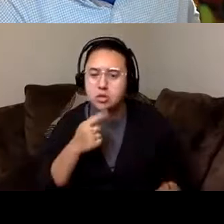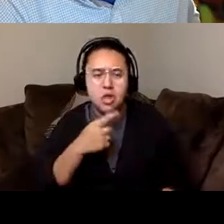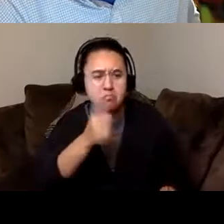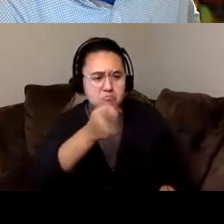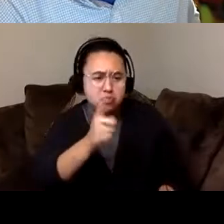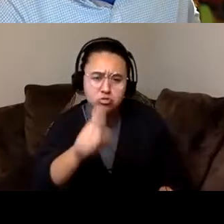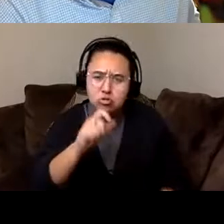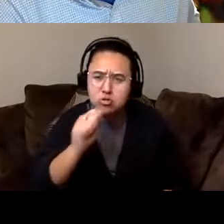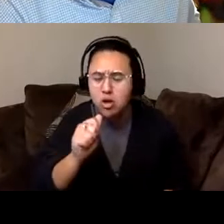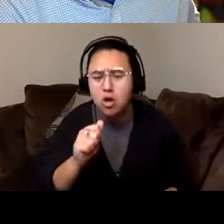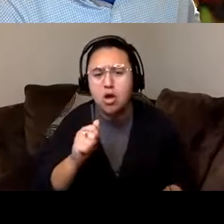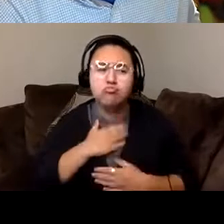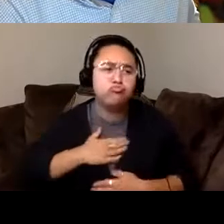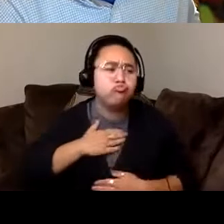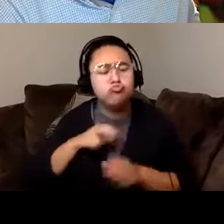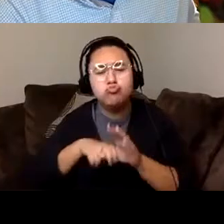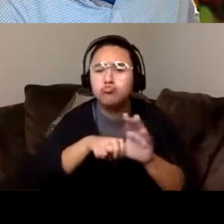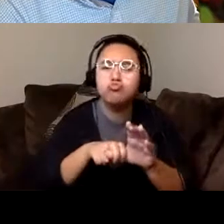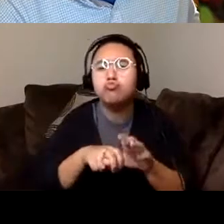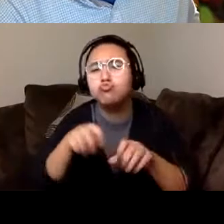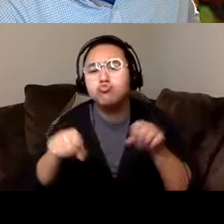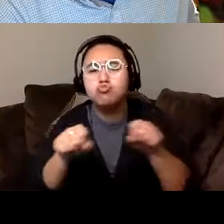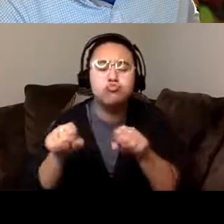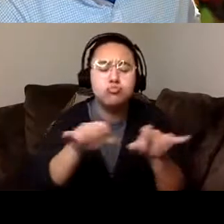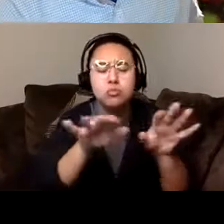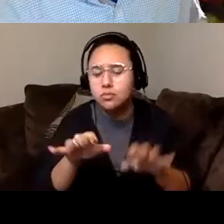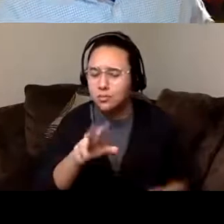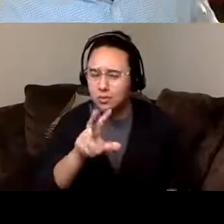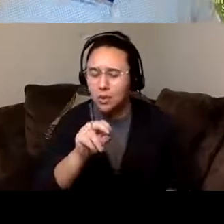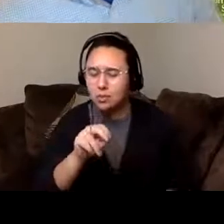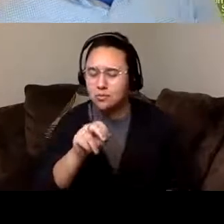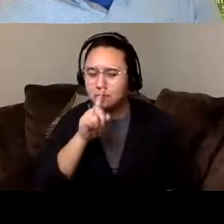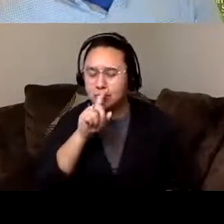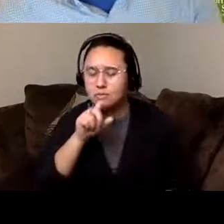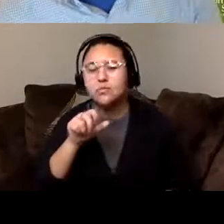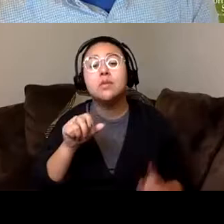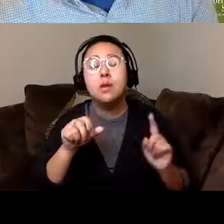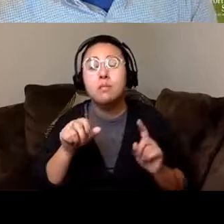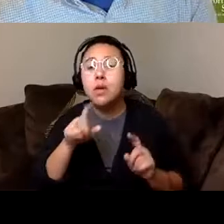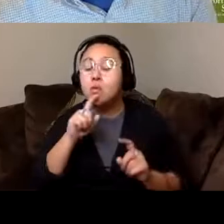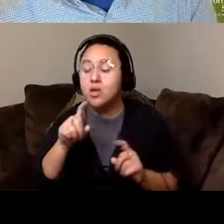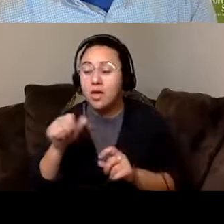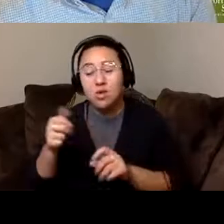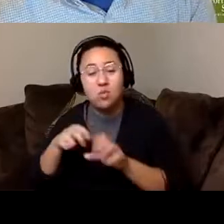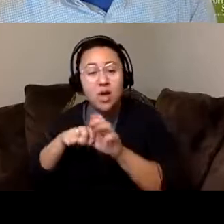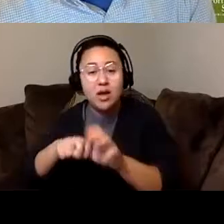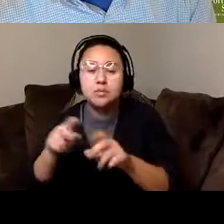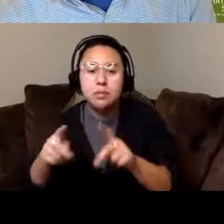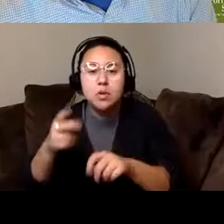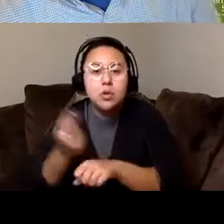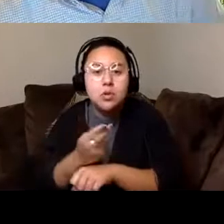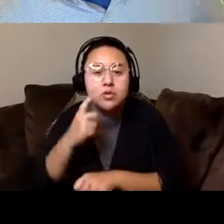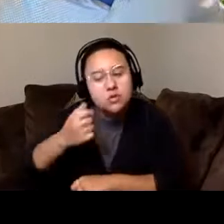everybody in the city. But are there rides that are maybe getting people to transit that a city should try